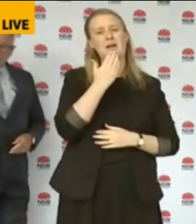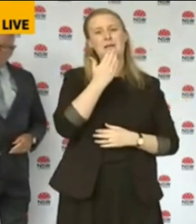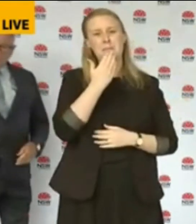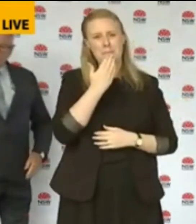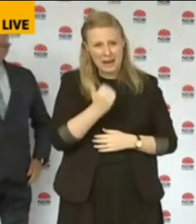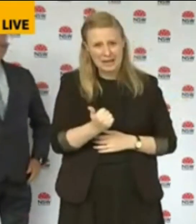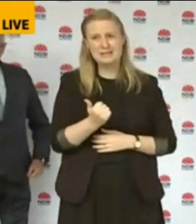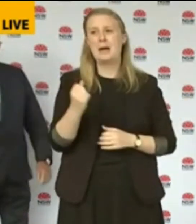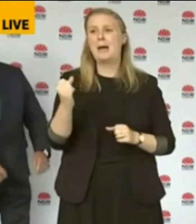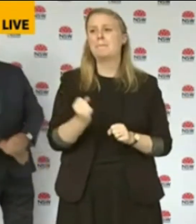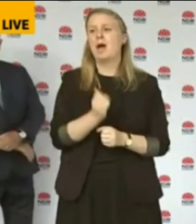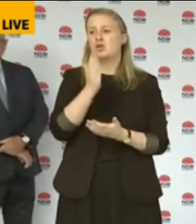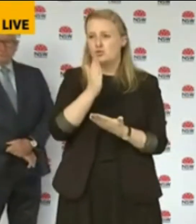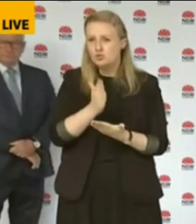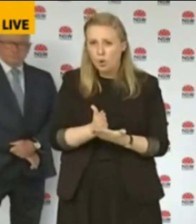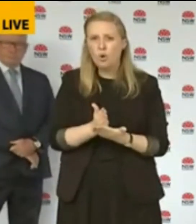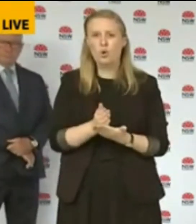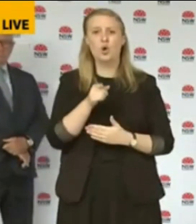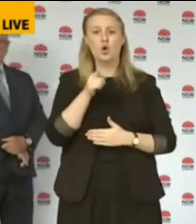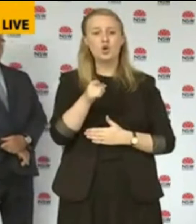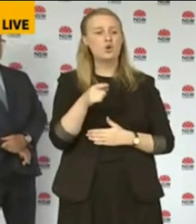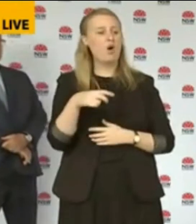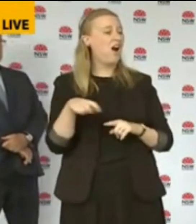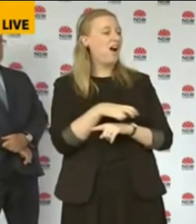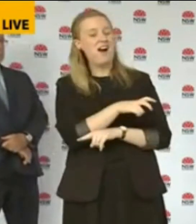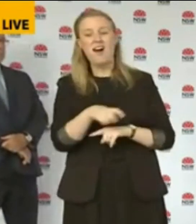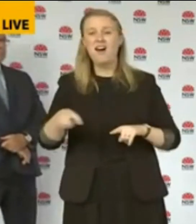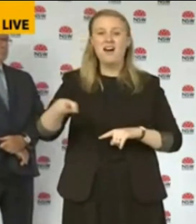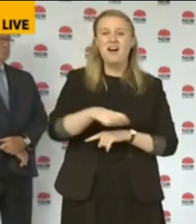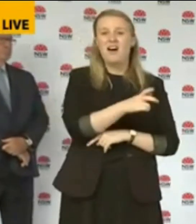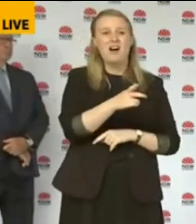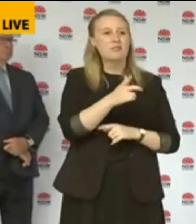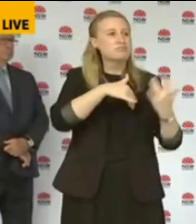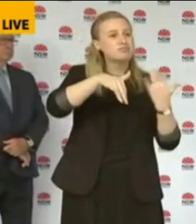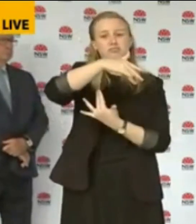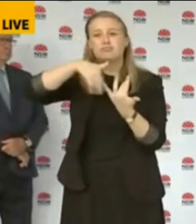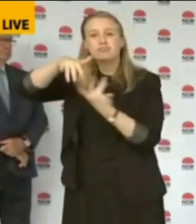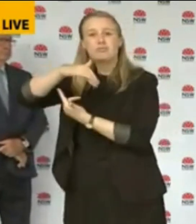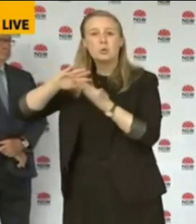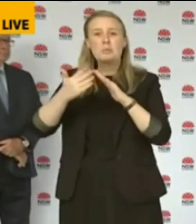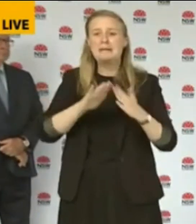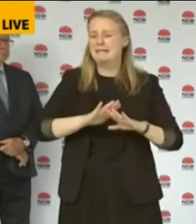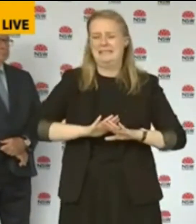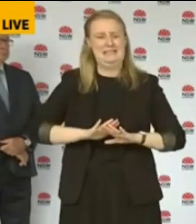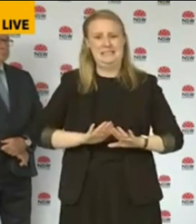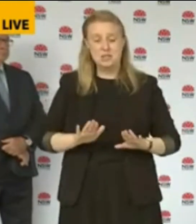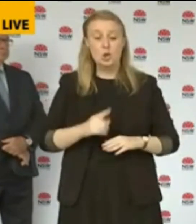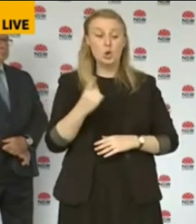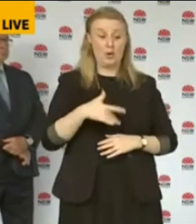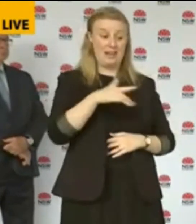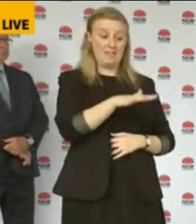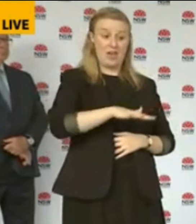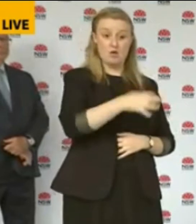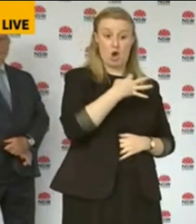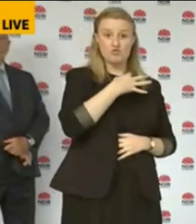that, firstly, you don't travel from any of those stations within those areas, any residents from those areas that the Minister talked about, but